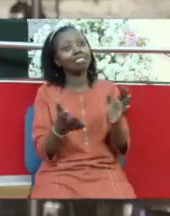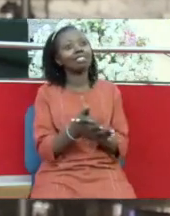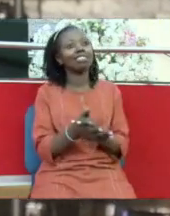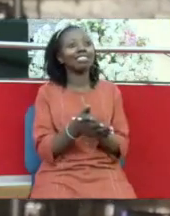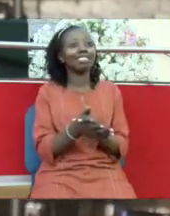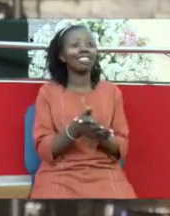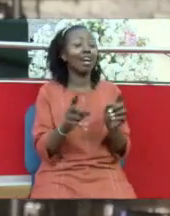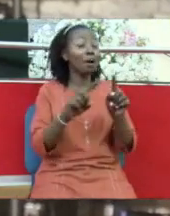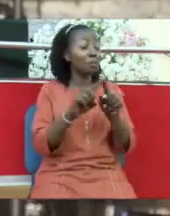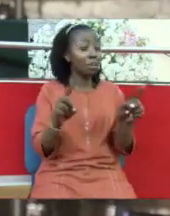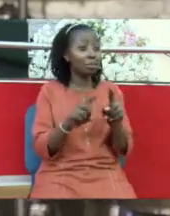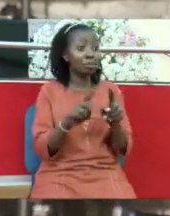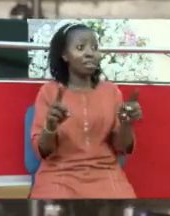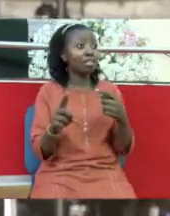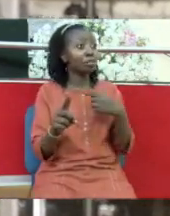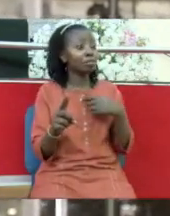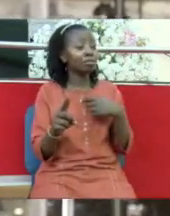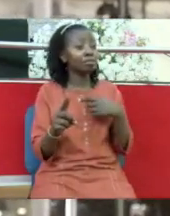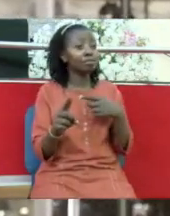yeah, but after you have prayed,